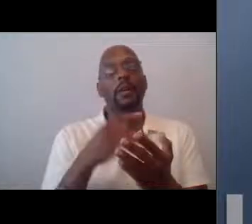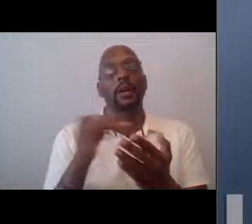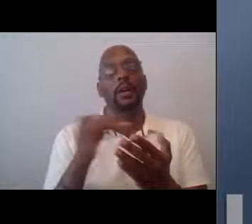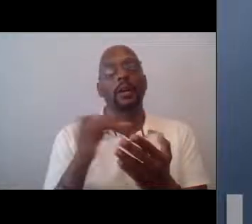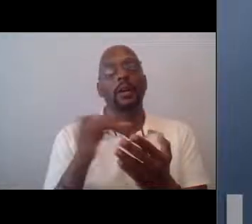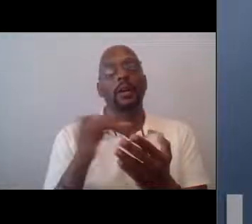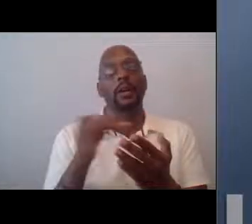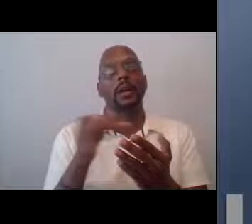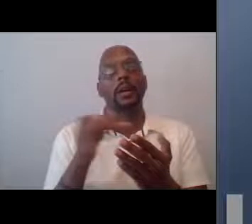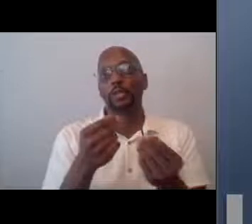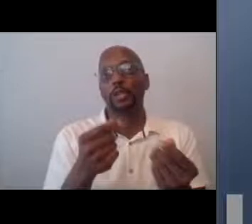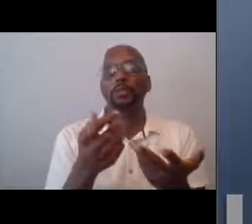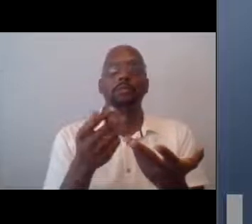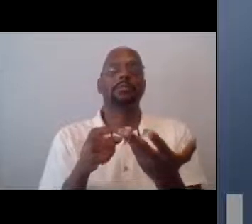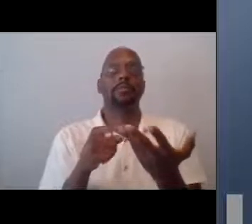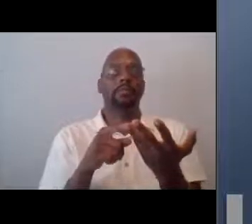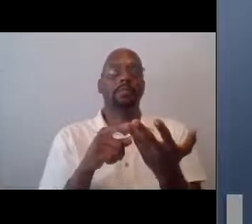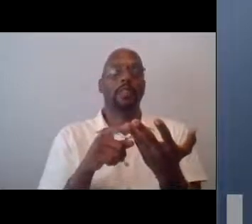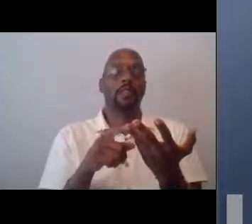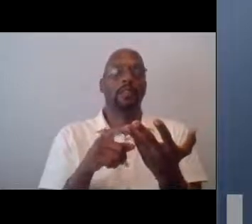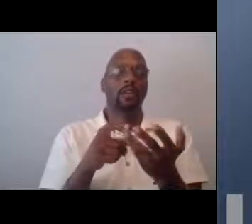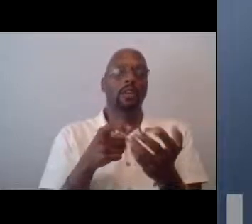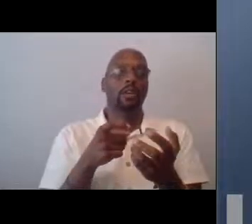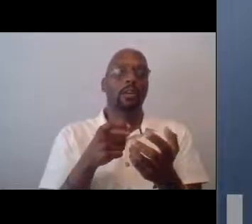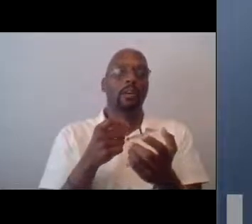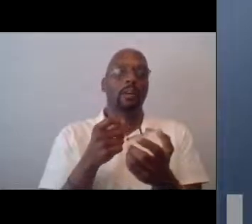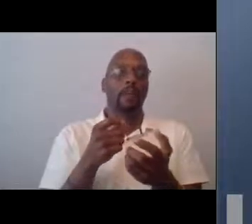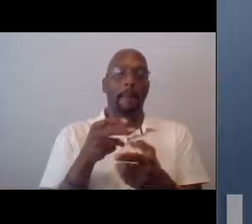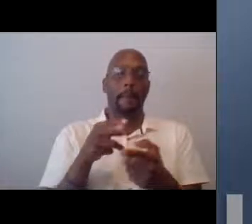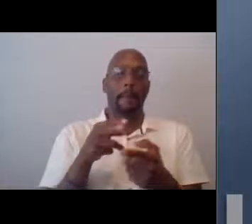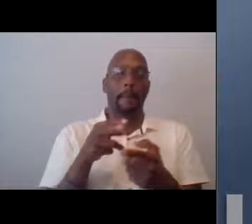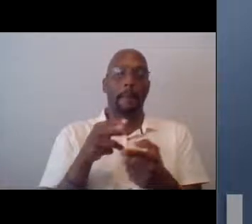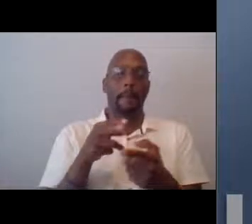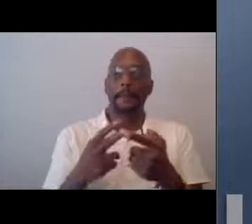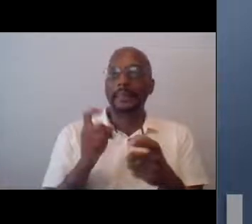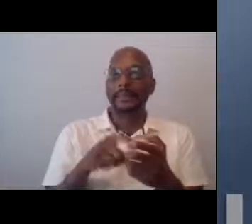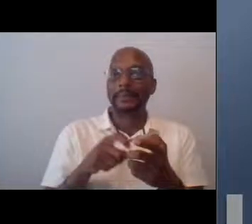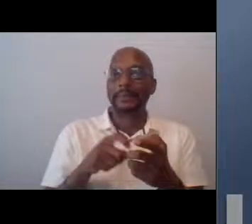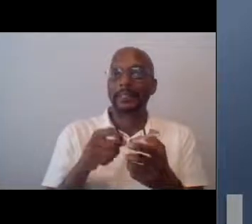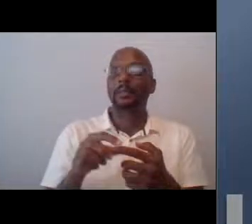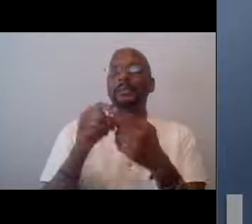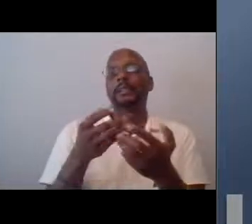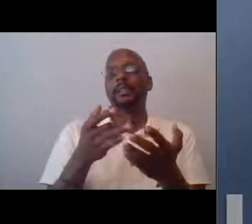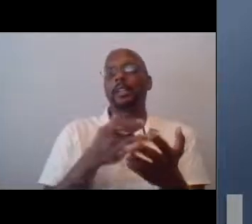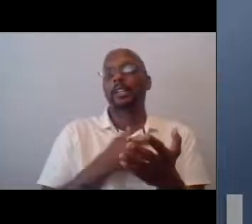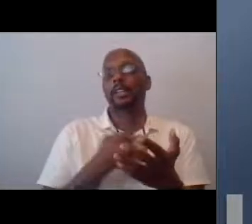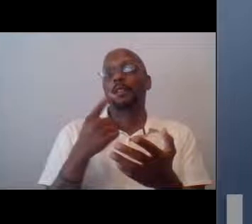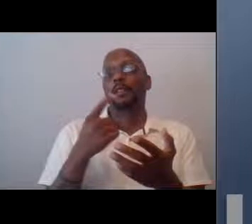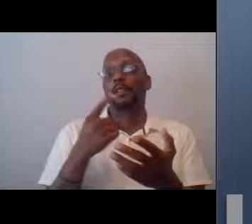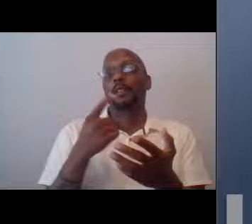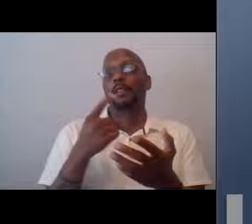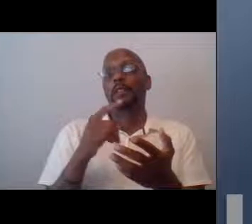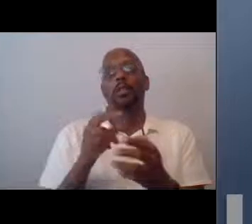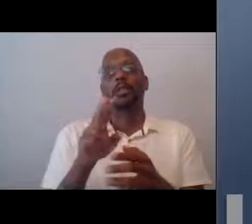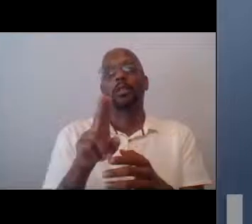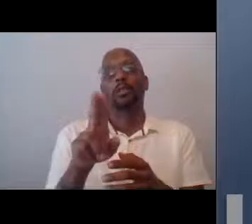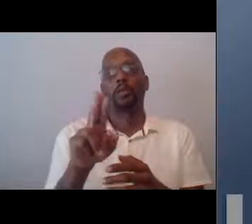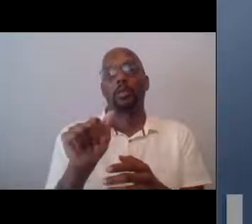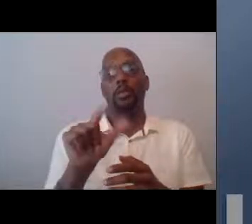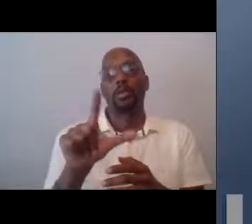solutions, barriers to addressing rural maintenance needs, and special considerations for ZEV deployment in rural areas.